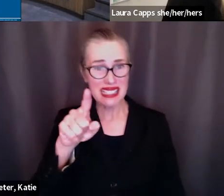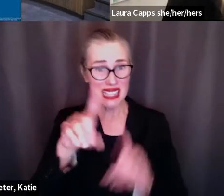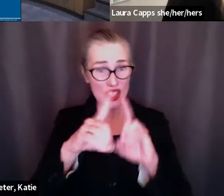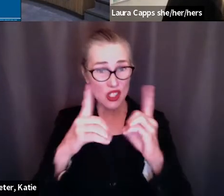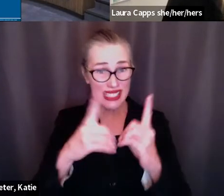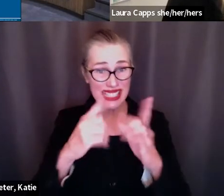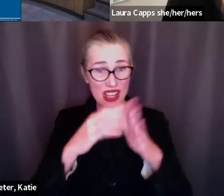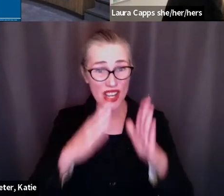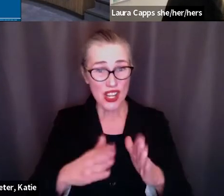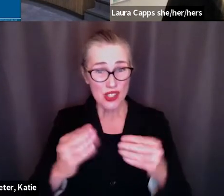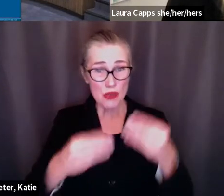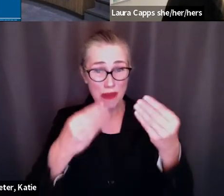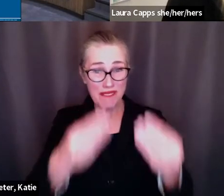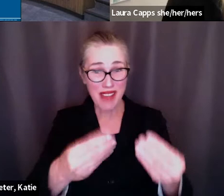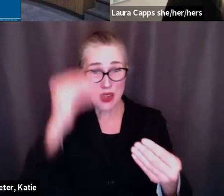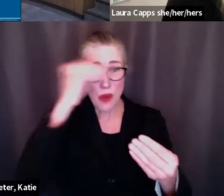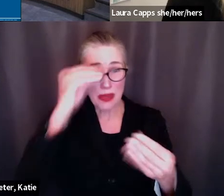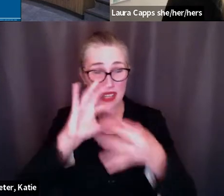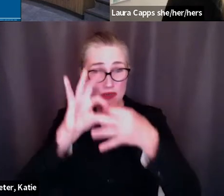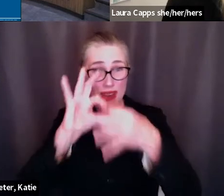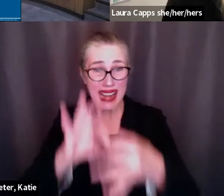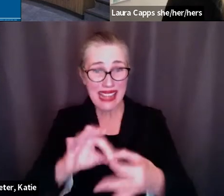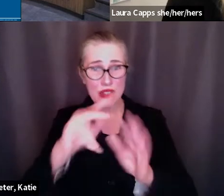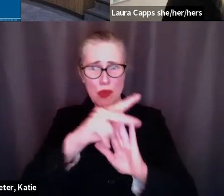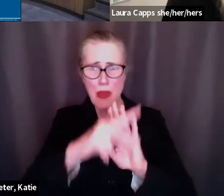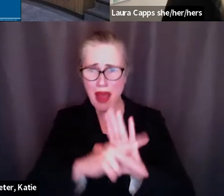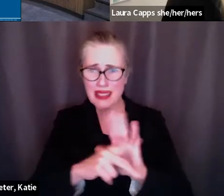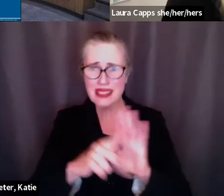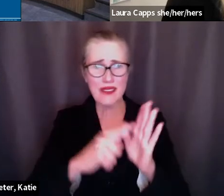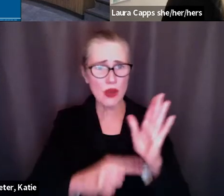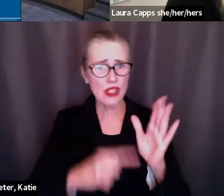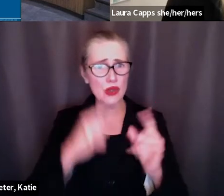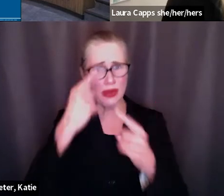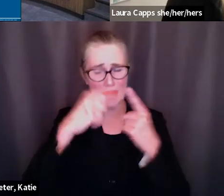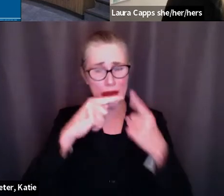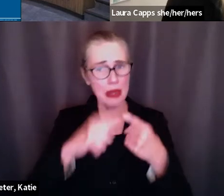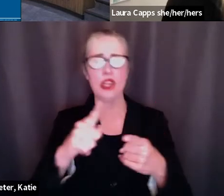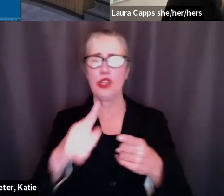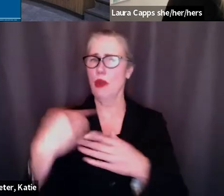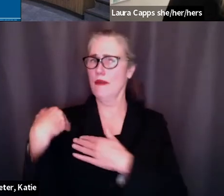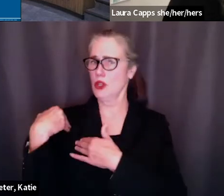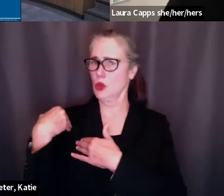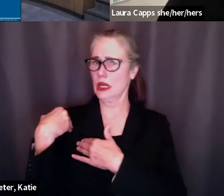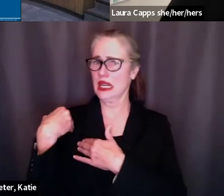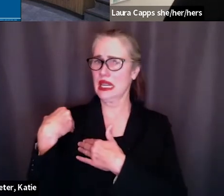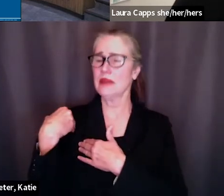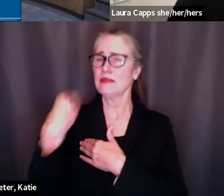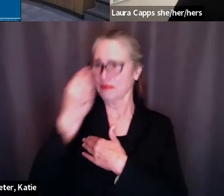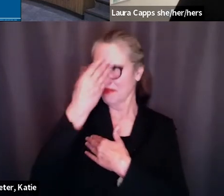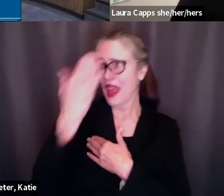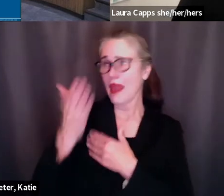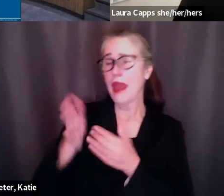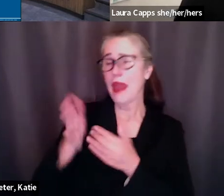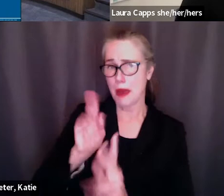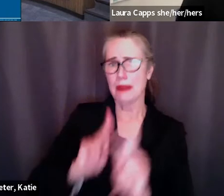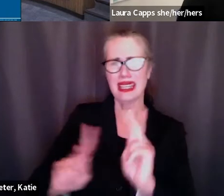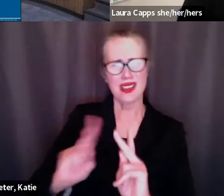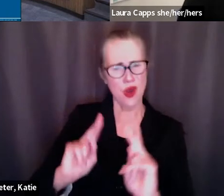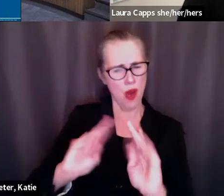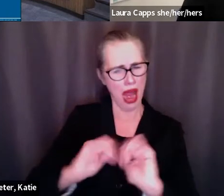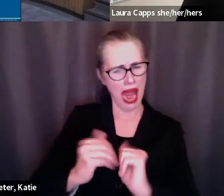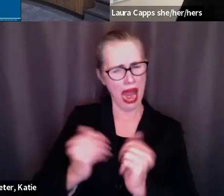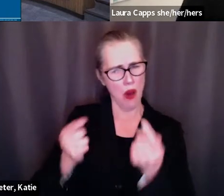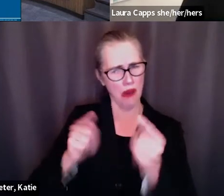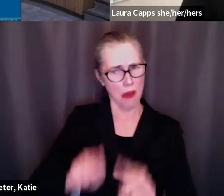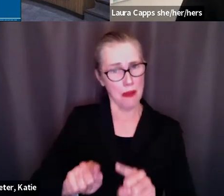about policy that the district board is considering tonight i think you have a duty to let the public know how this came about that the